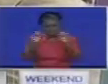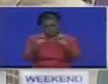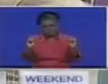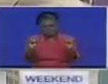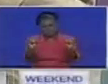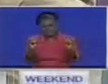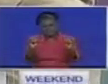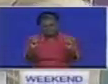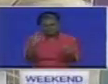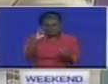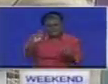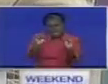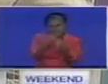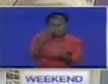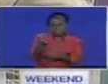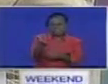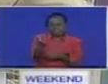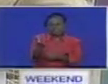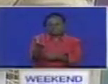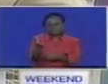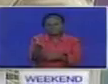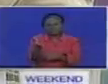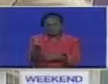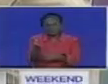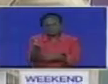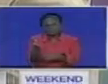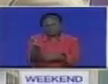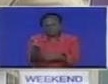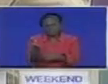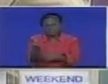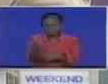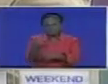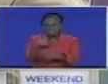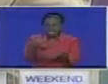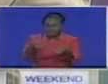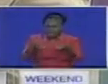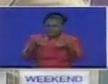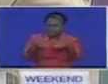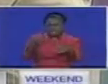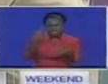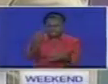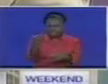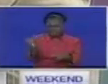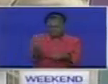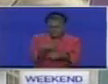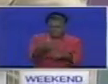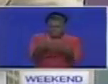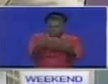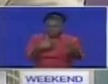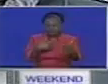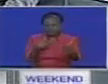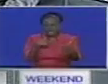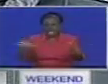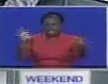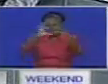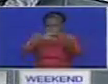us to have seen what happened. Which party is it joining? We're getting there. You know, I have to wait for 3 months before I join another party. And which but party I'm going will to start. Be joining I'm going to. In the next